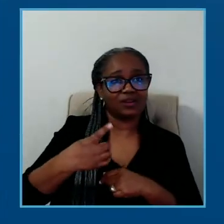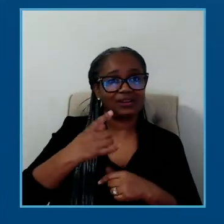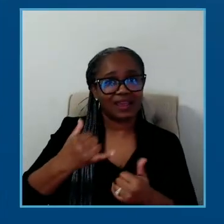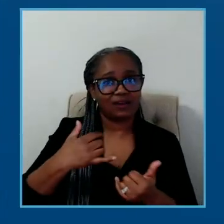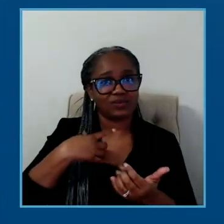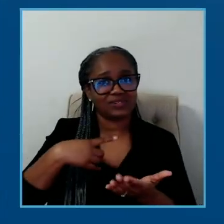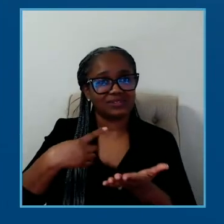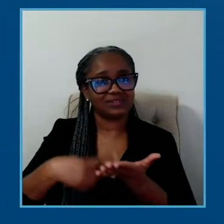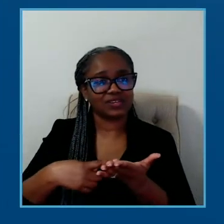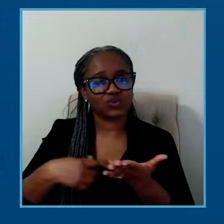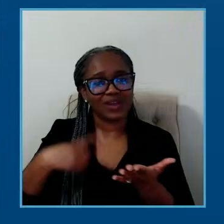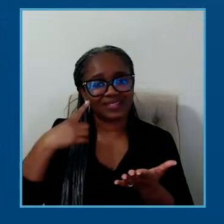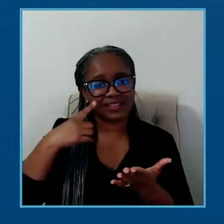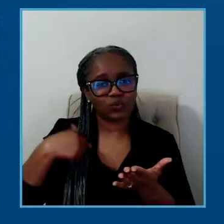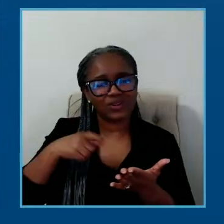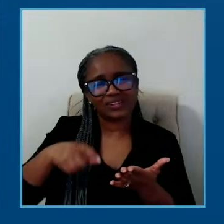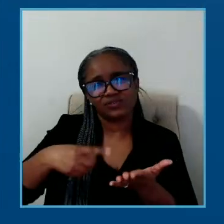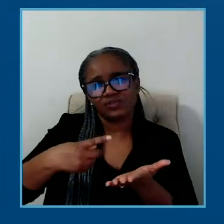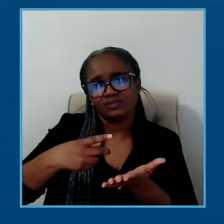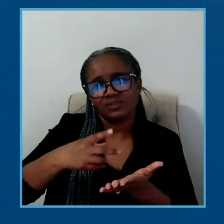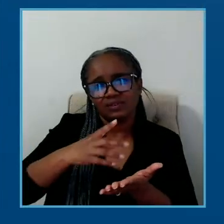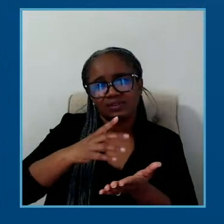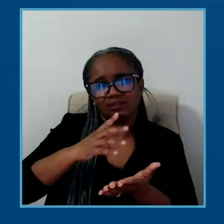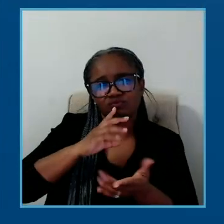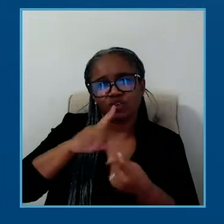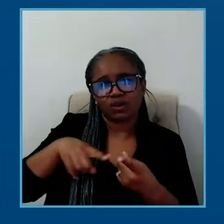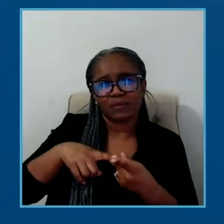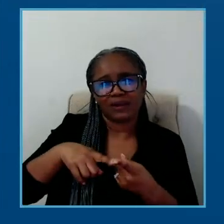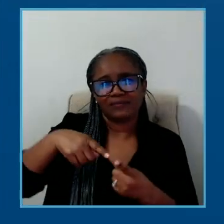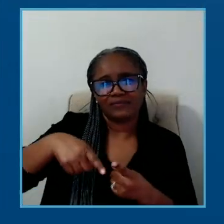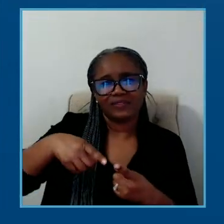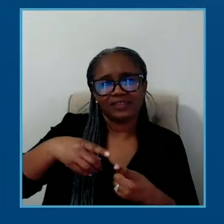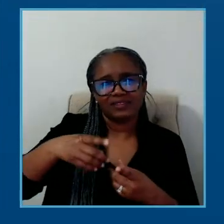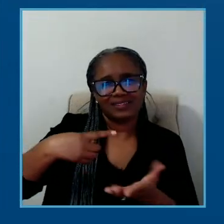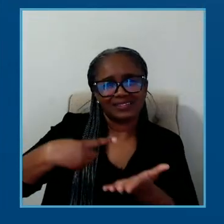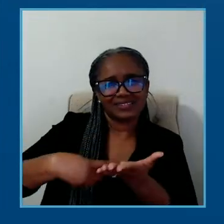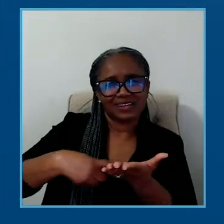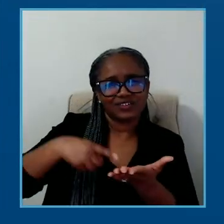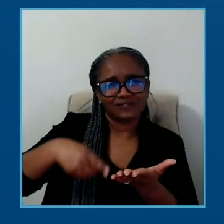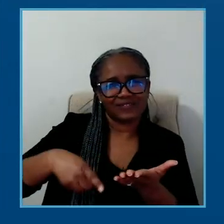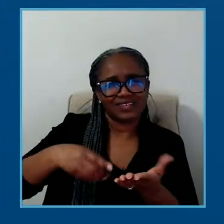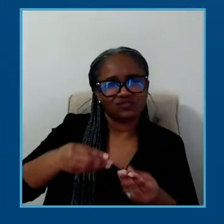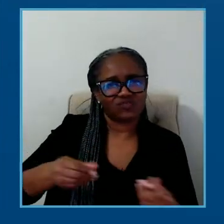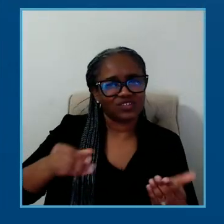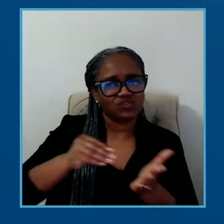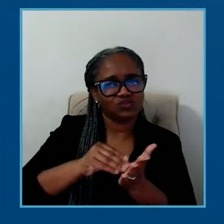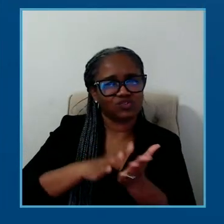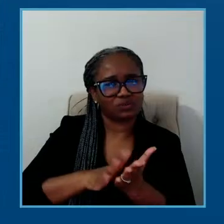it to the discussion of this resolution. Okay, Mr. Chair.